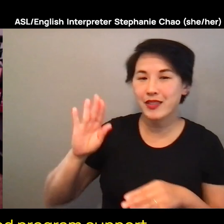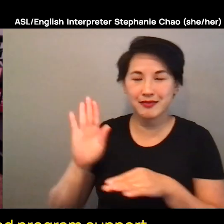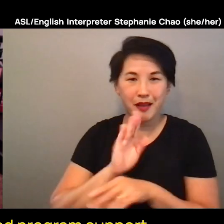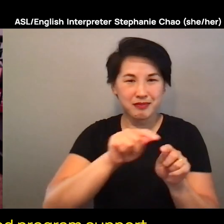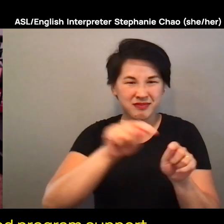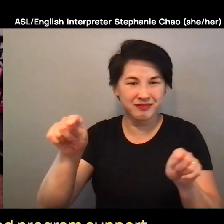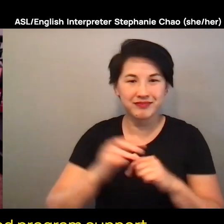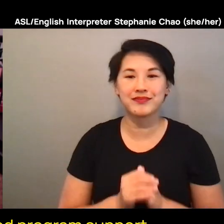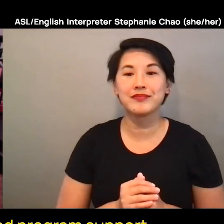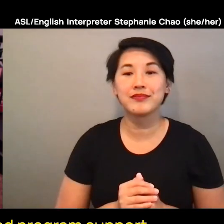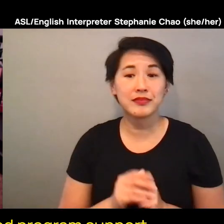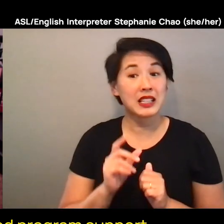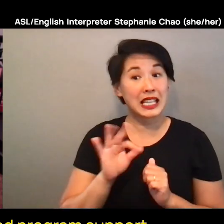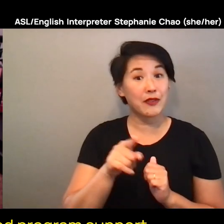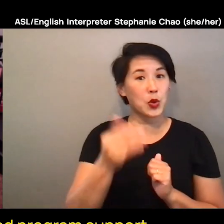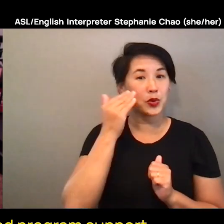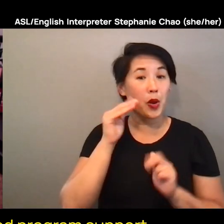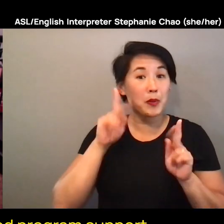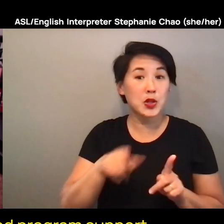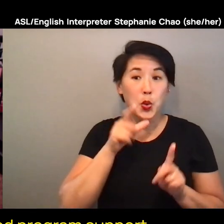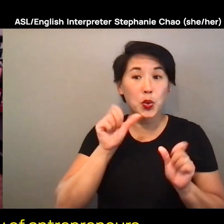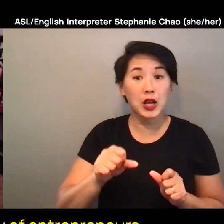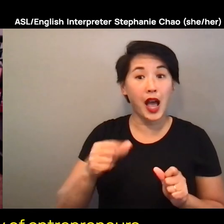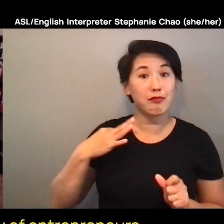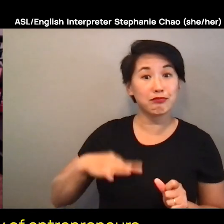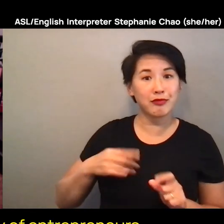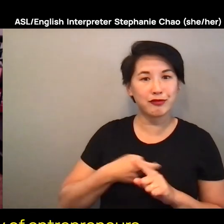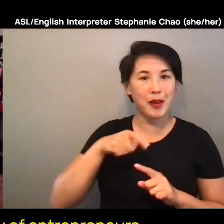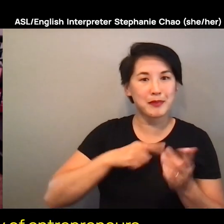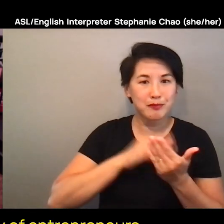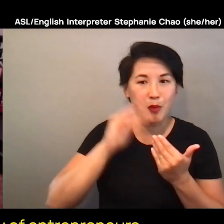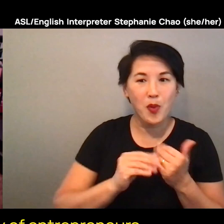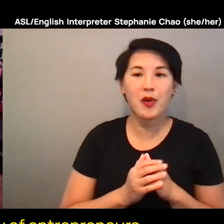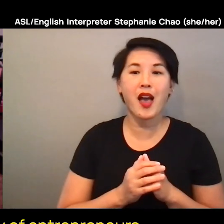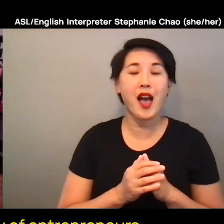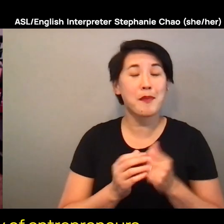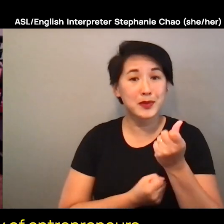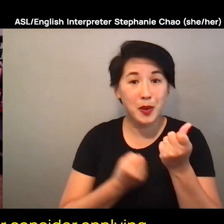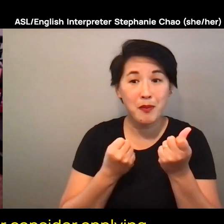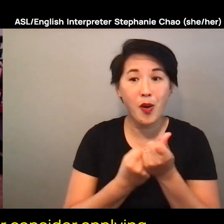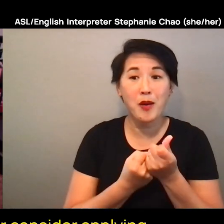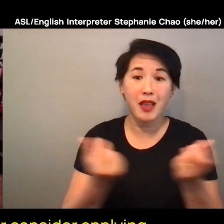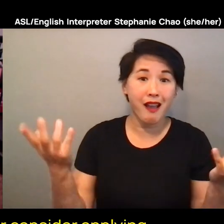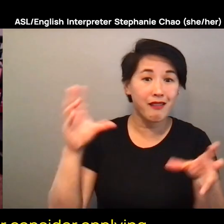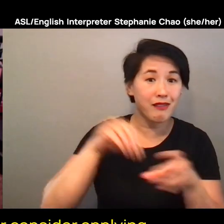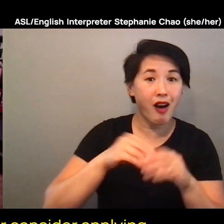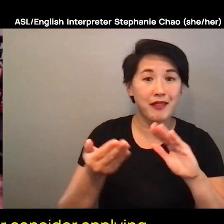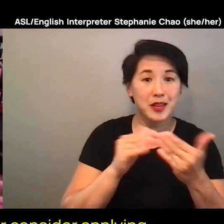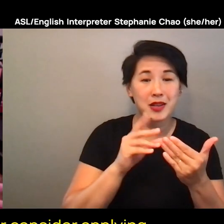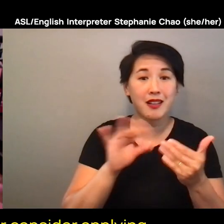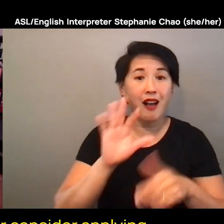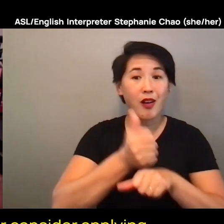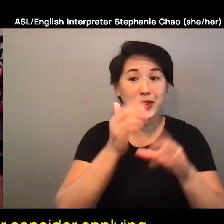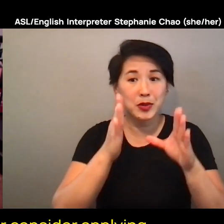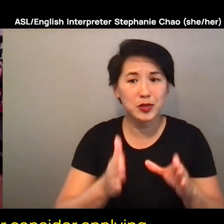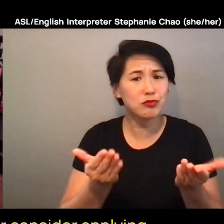who could benefit from a structured program, support, and being in community of entrepreneurs, please nominate them or